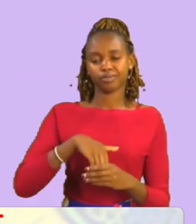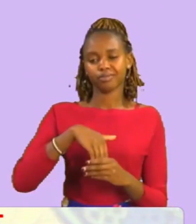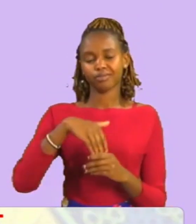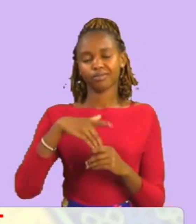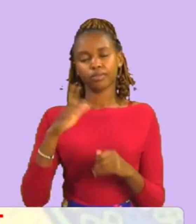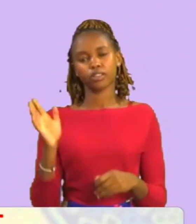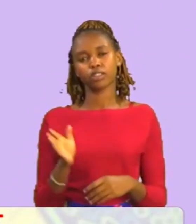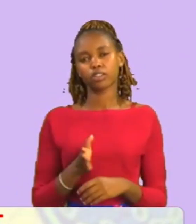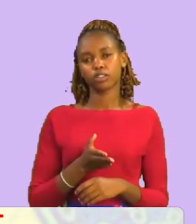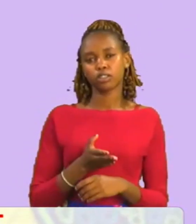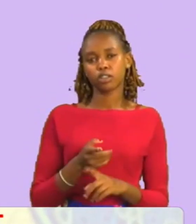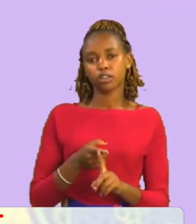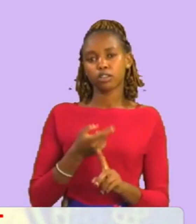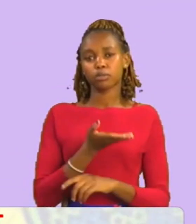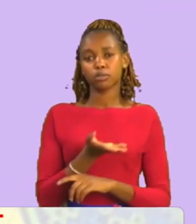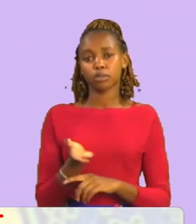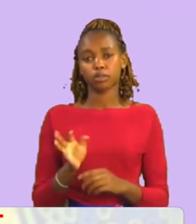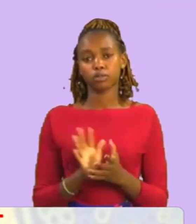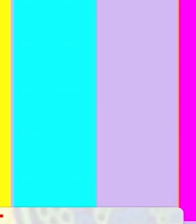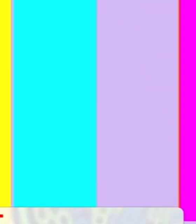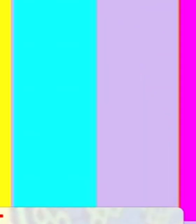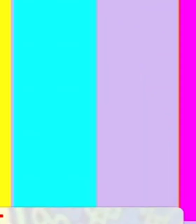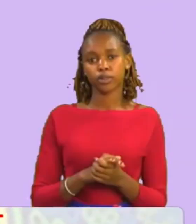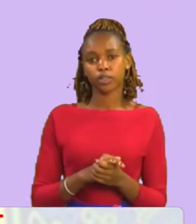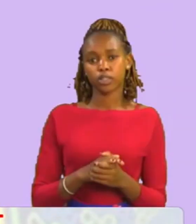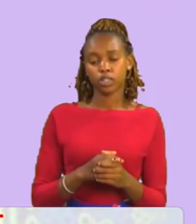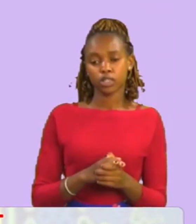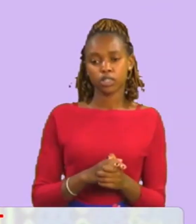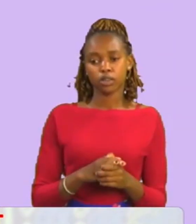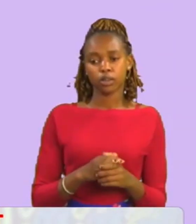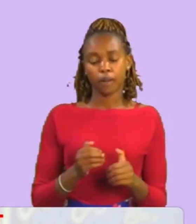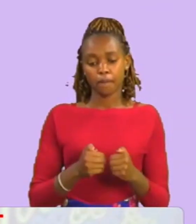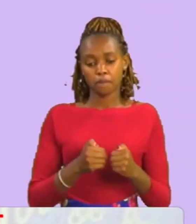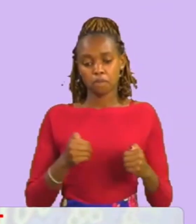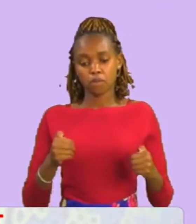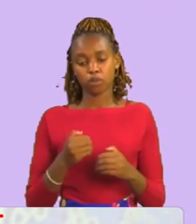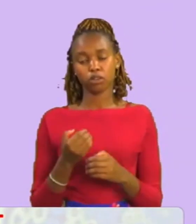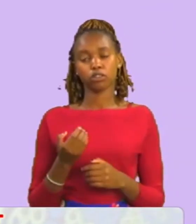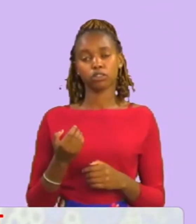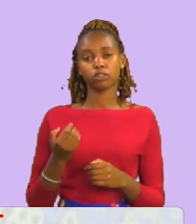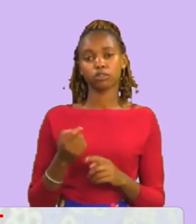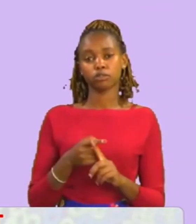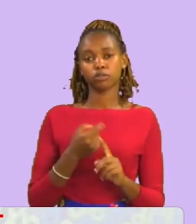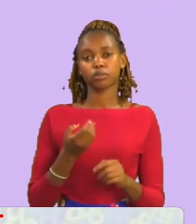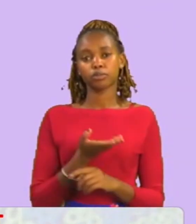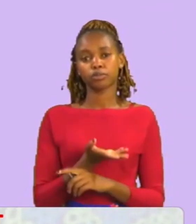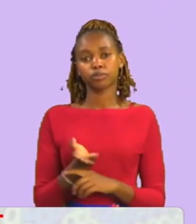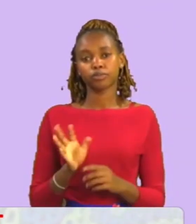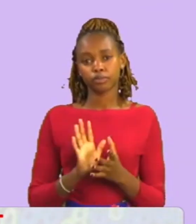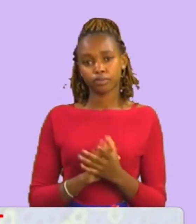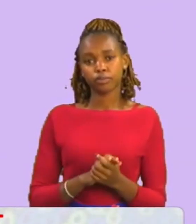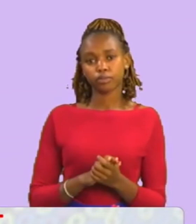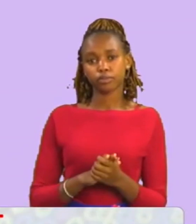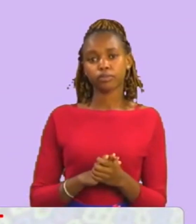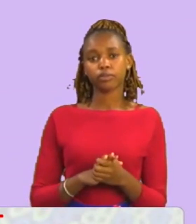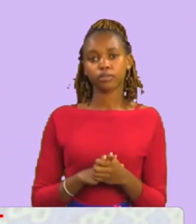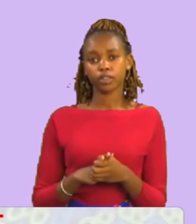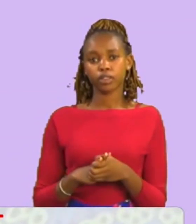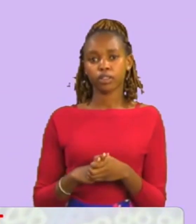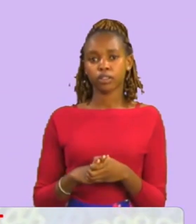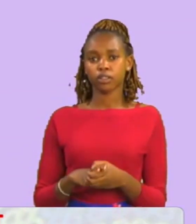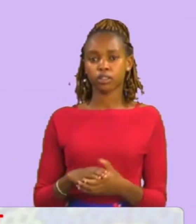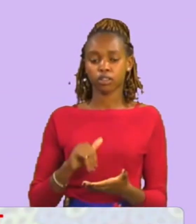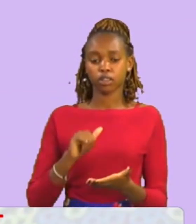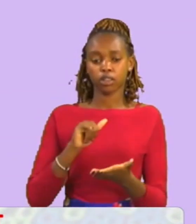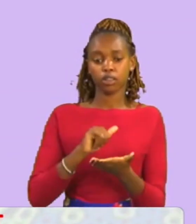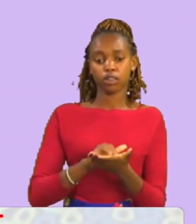cocoon. Unajua, I like the word, it's a very dangerous animal, the snake. But then again, inafika sometimes ina shed its skin, that kind